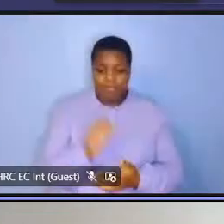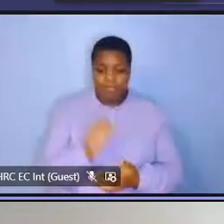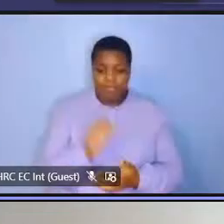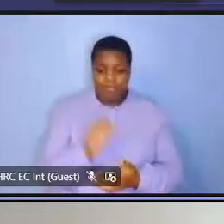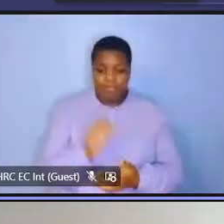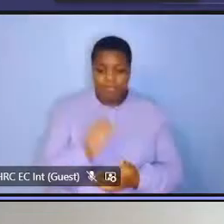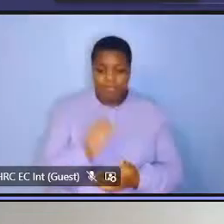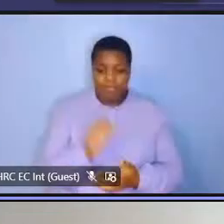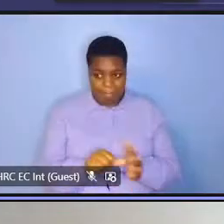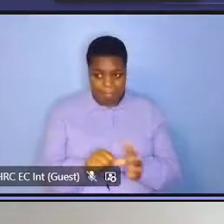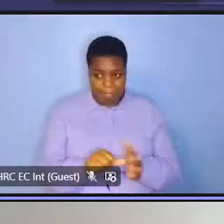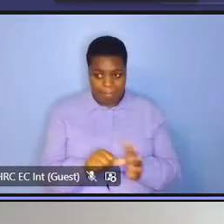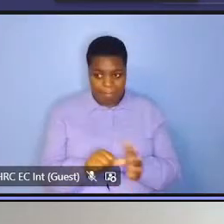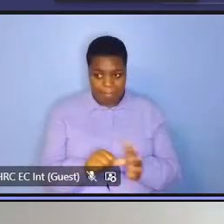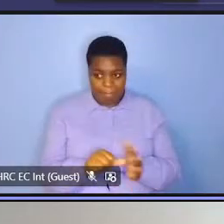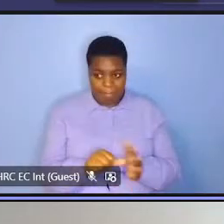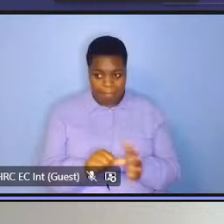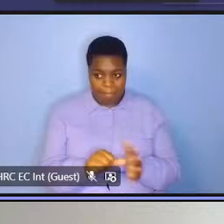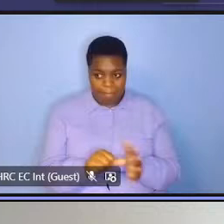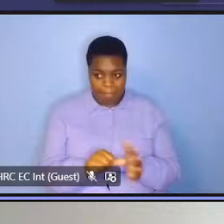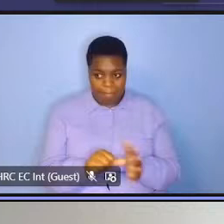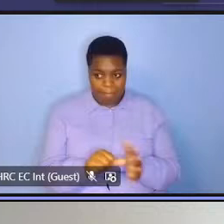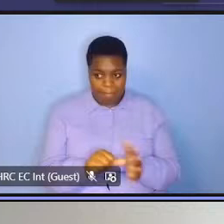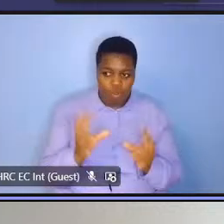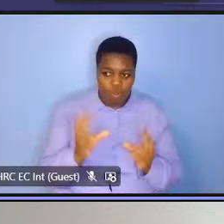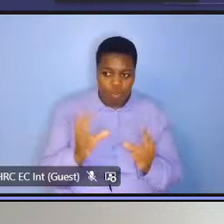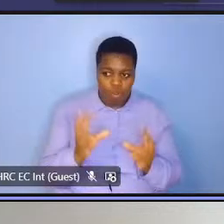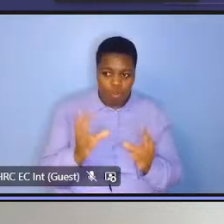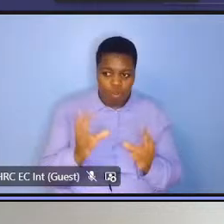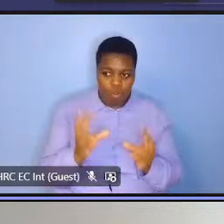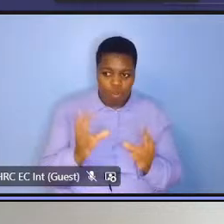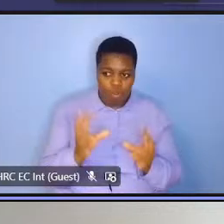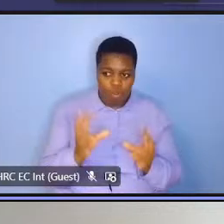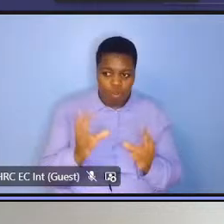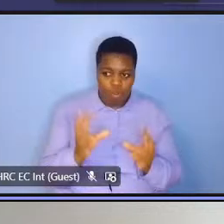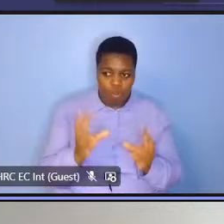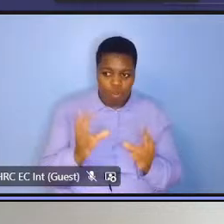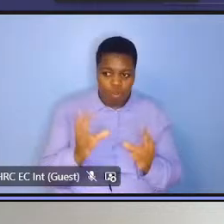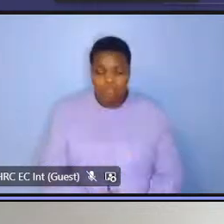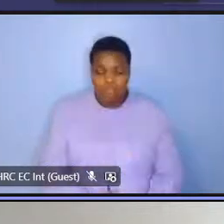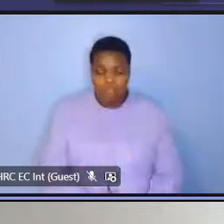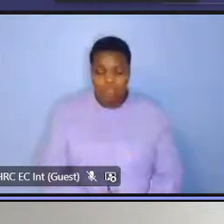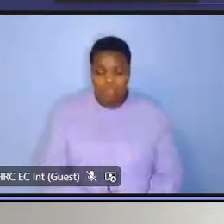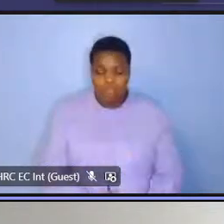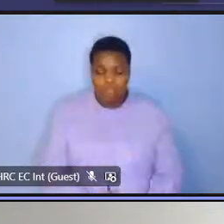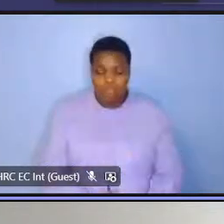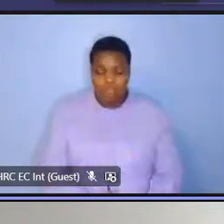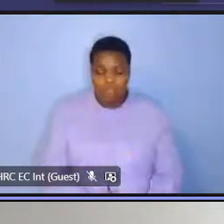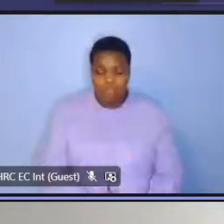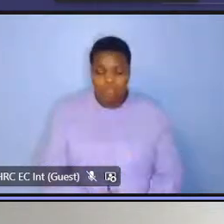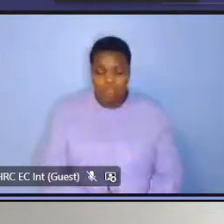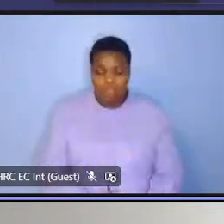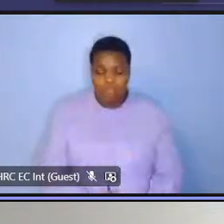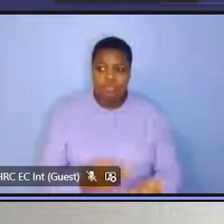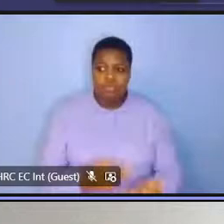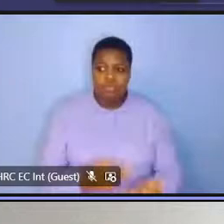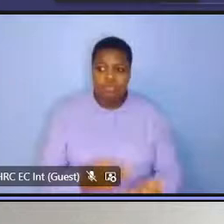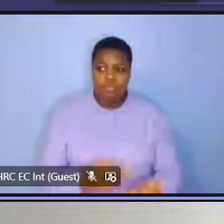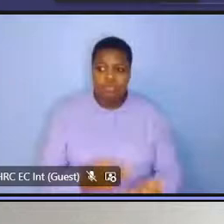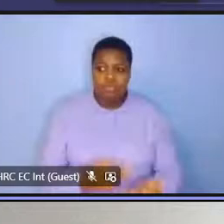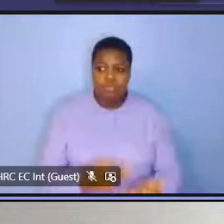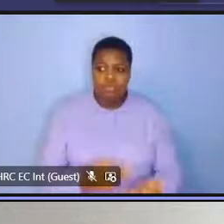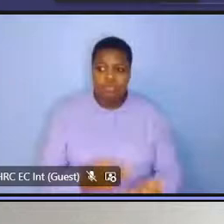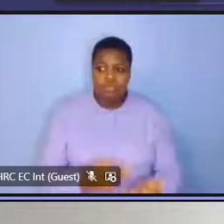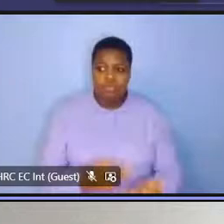point, but most of them, I'll come back to them later on. The right to basic education is key to